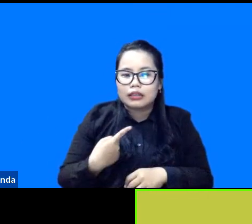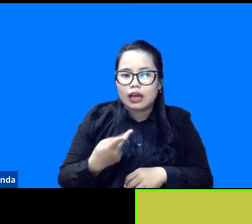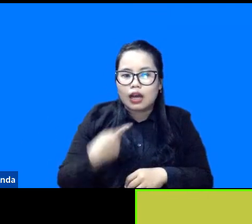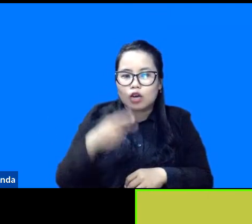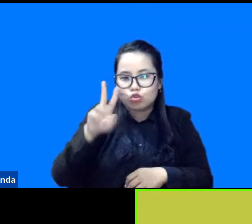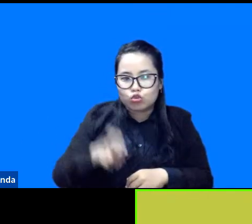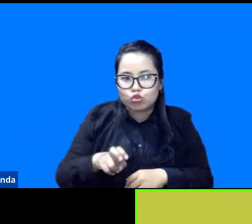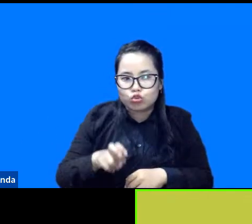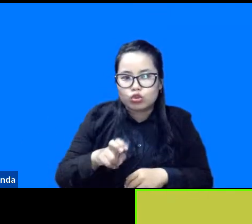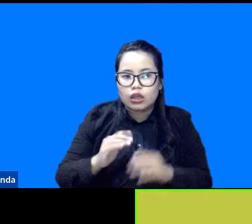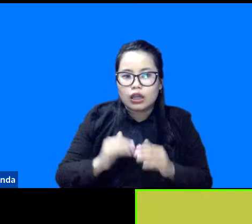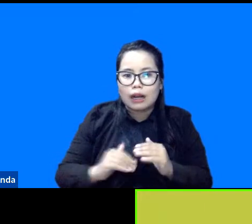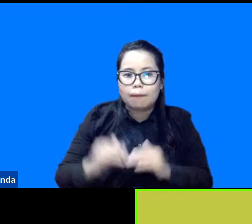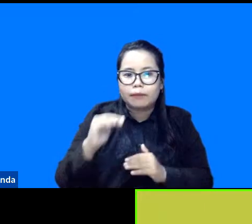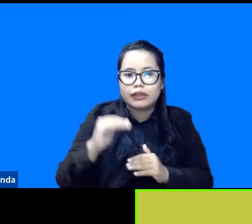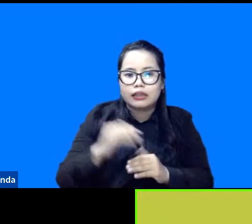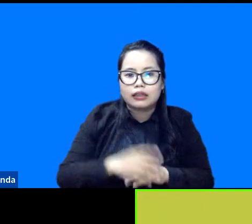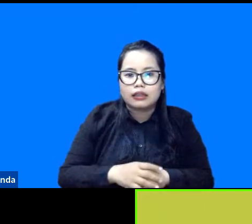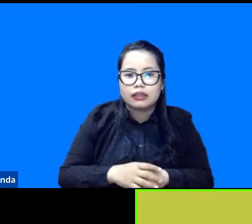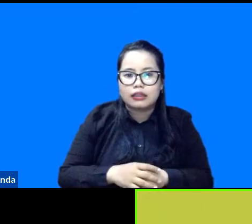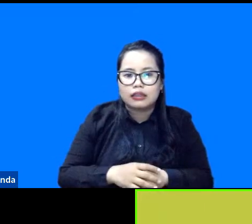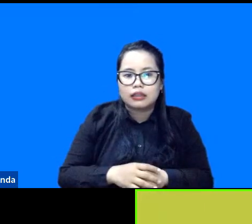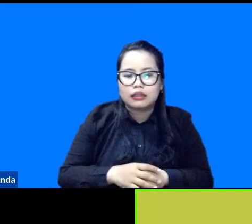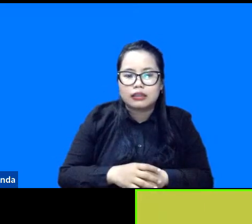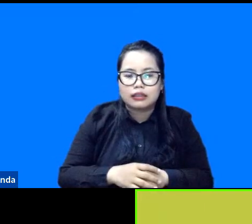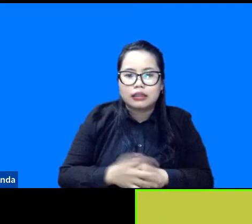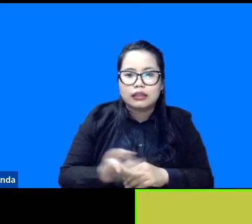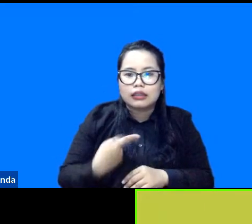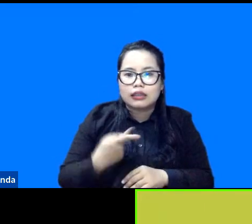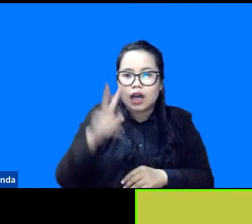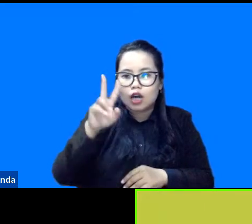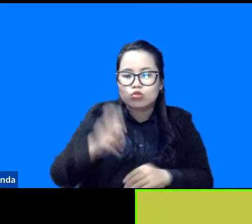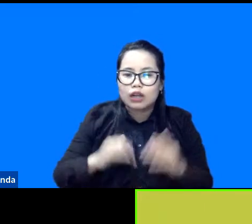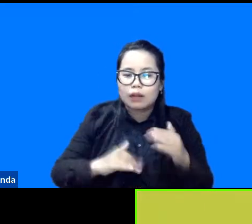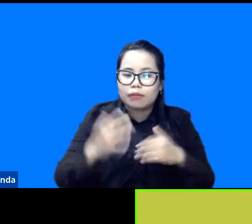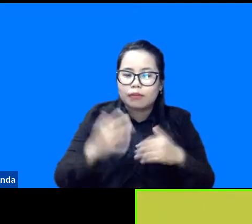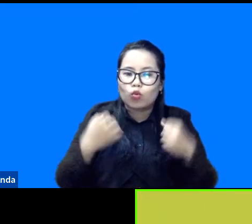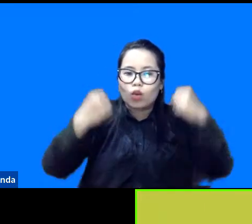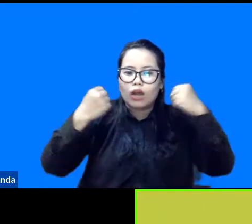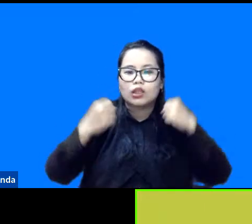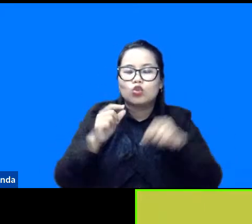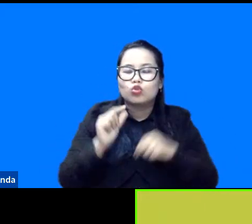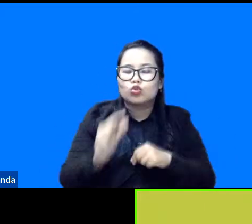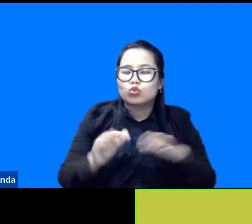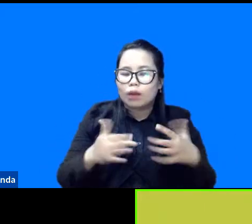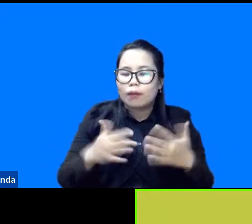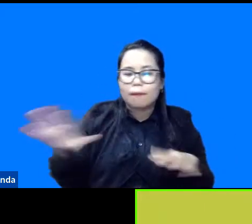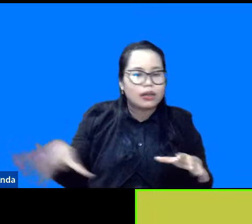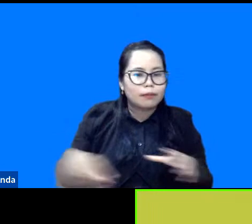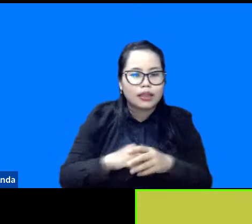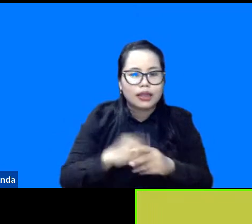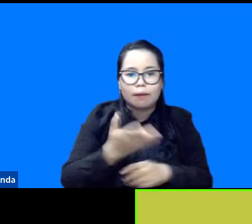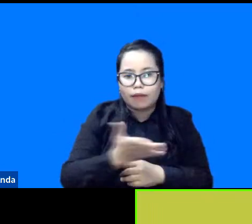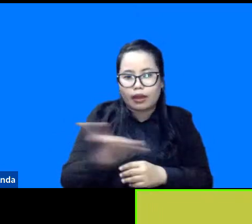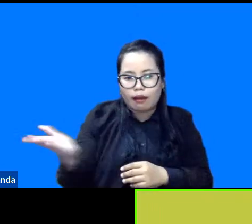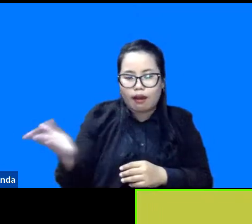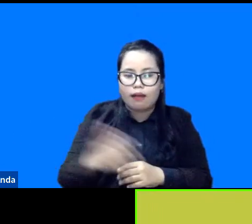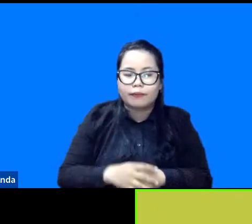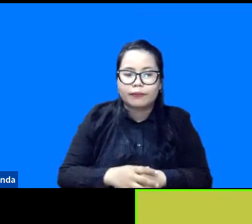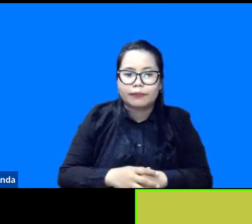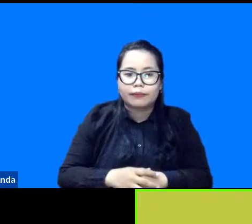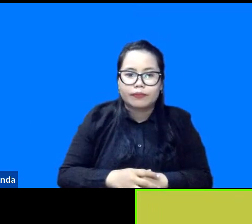with how we engage them. One is, it has to be clear that this is for